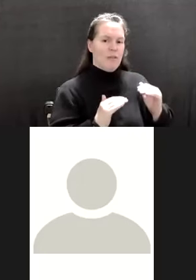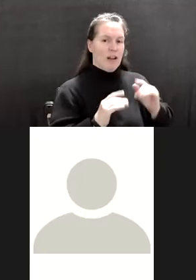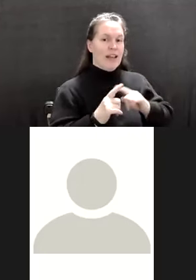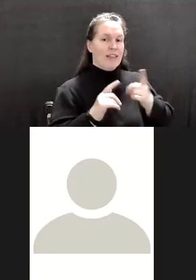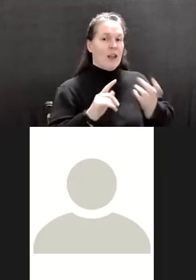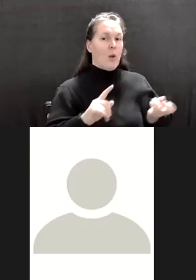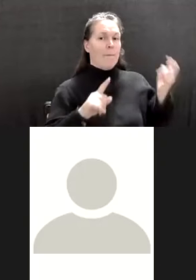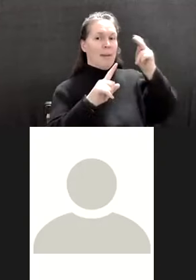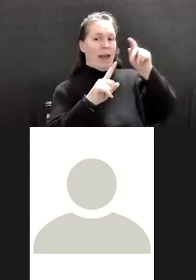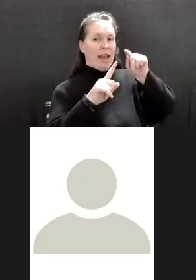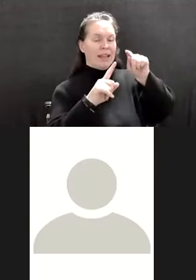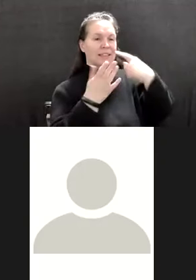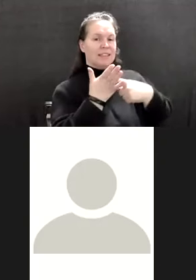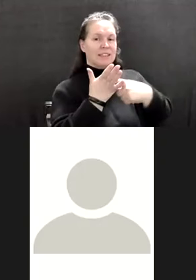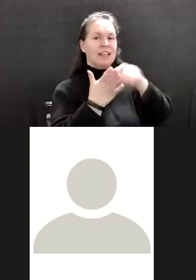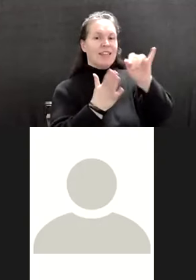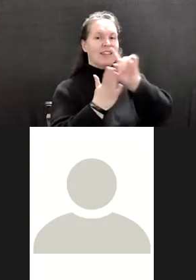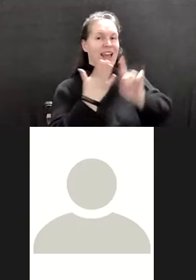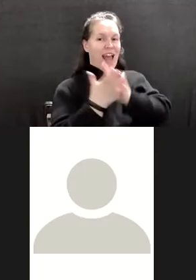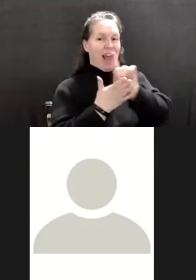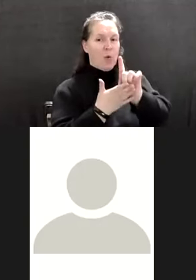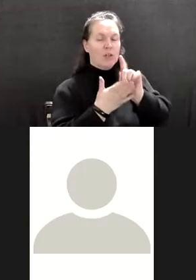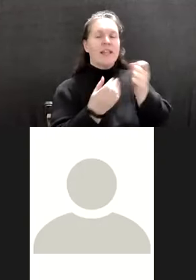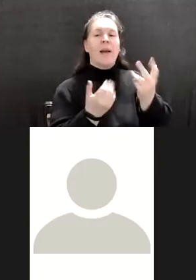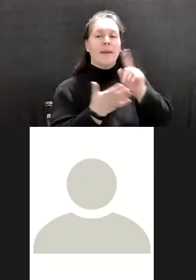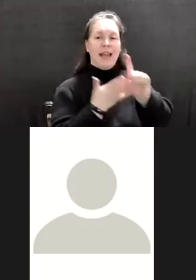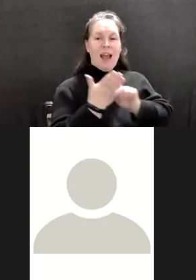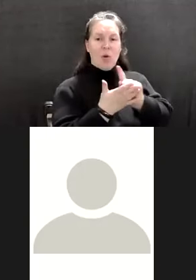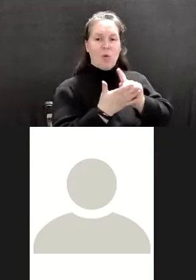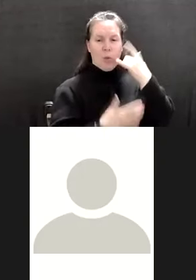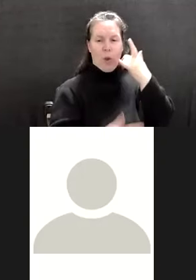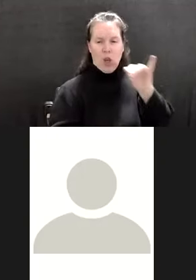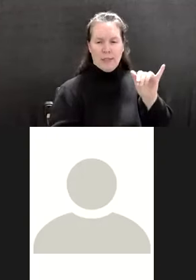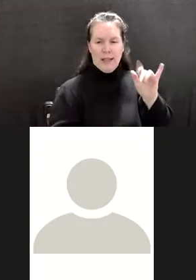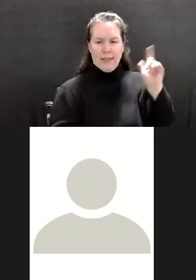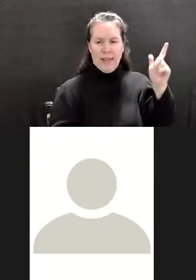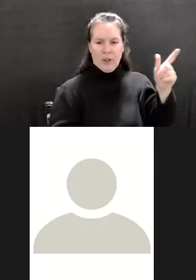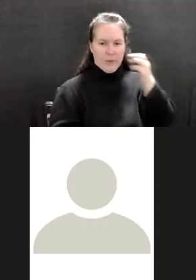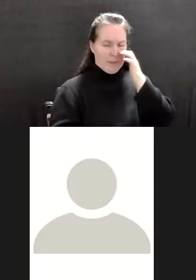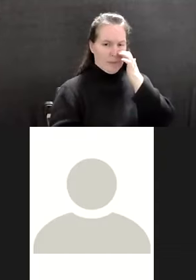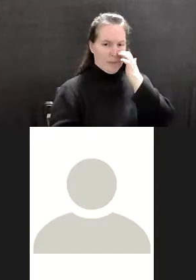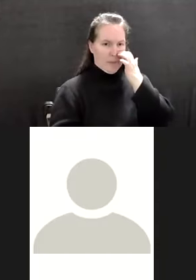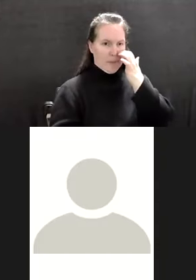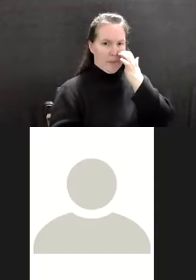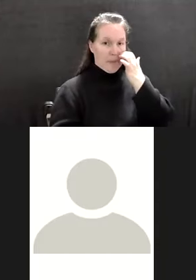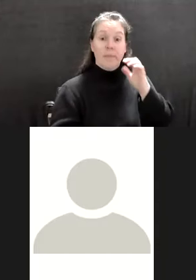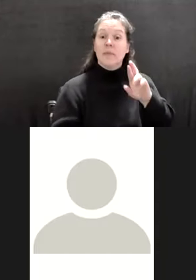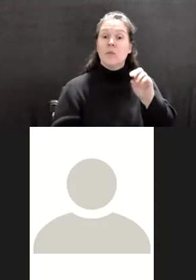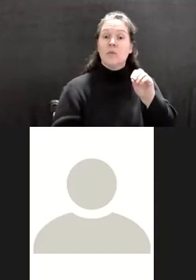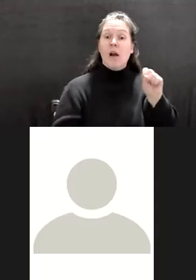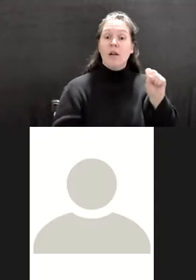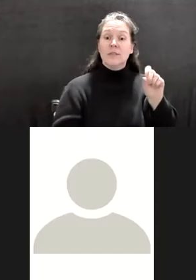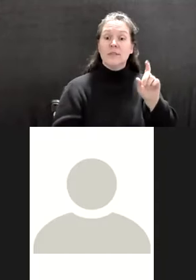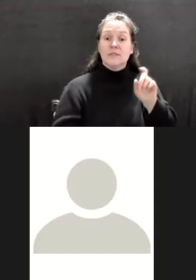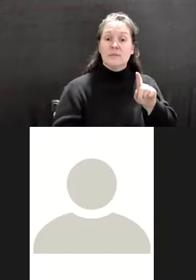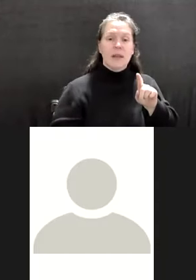readdress what this hour looks like later on. So Ross, unless there's